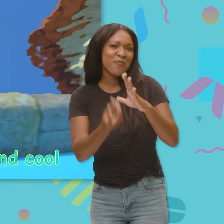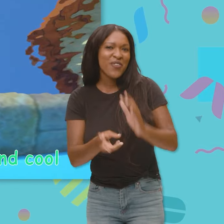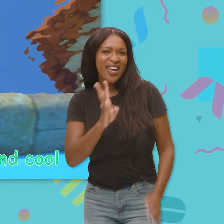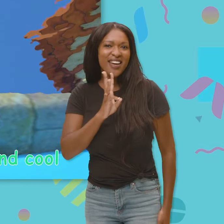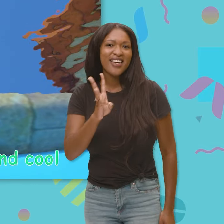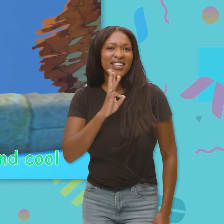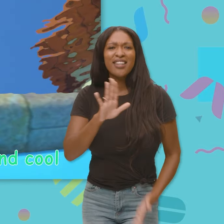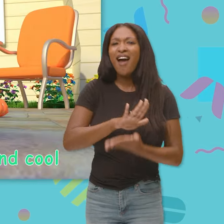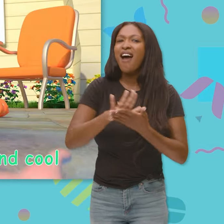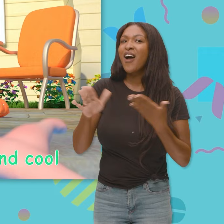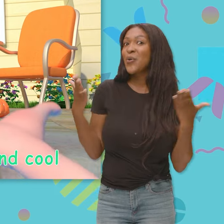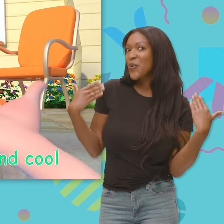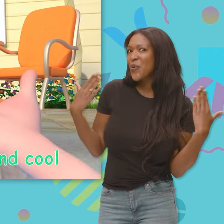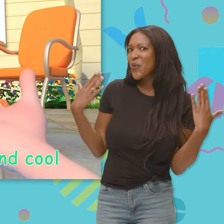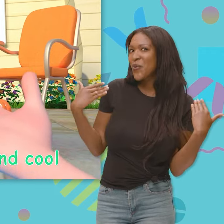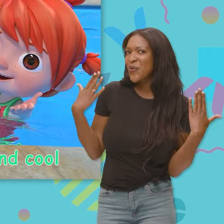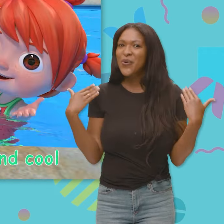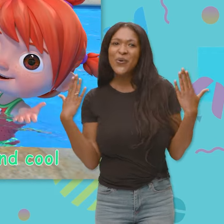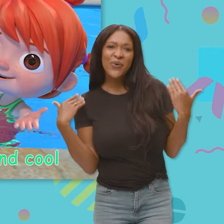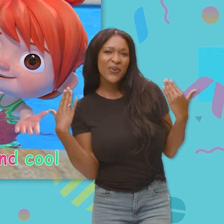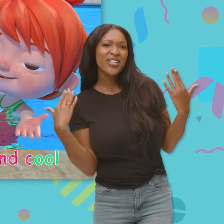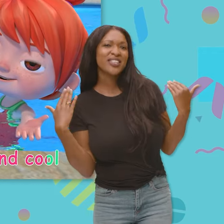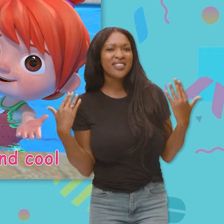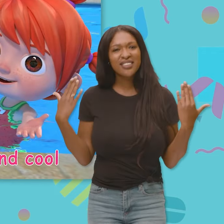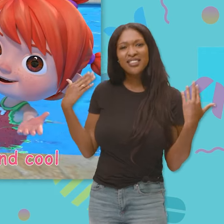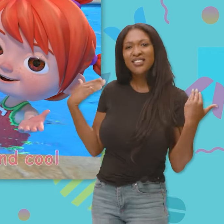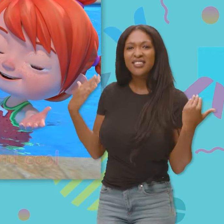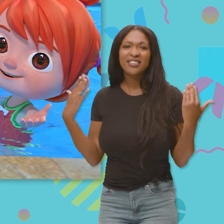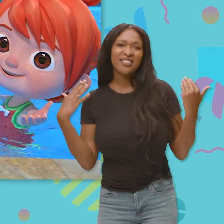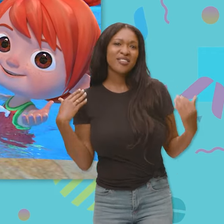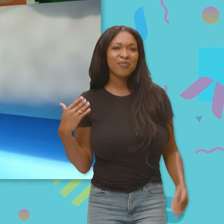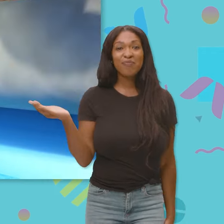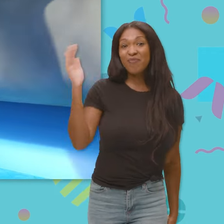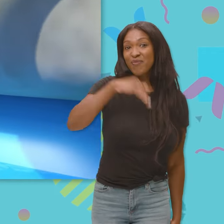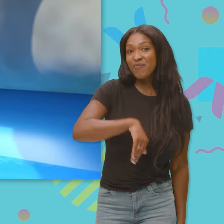let's jump in the water, it's nice and cool